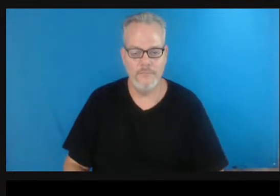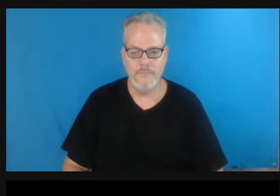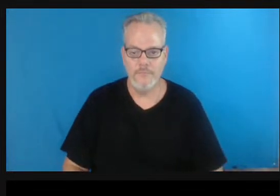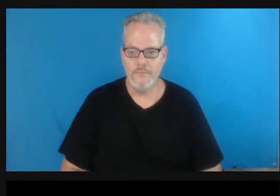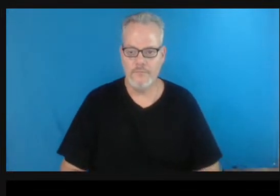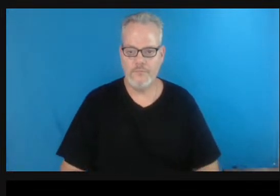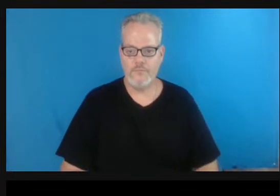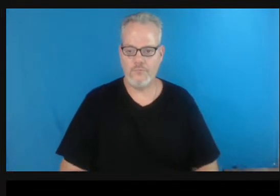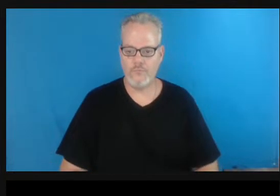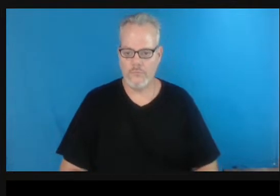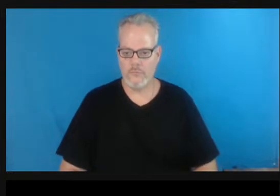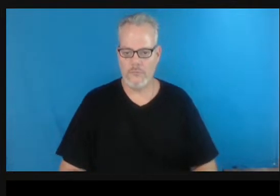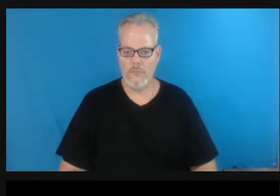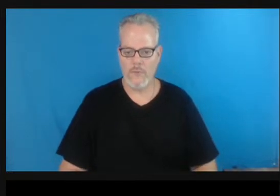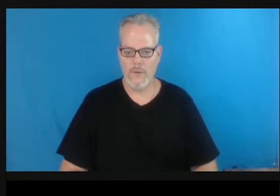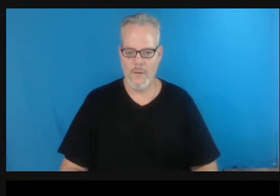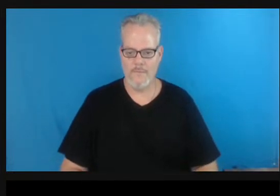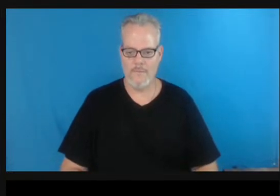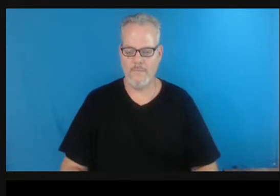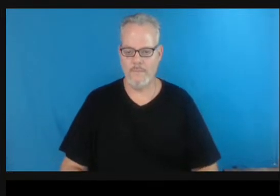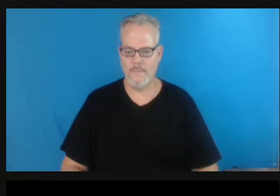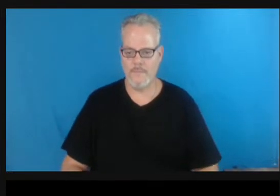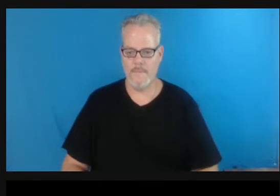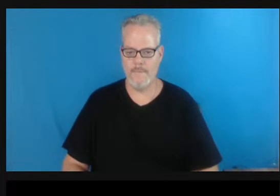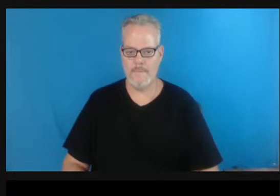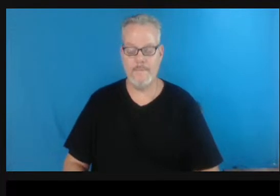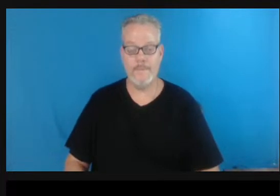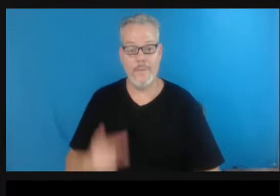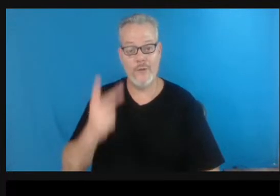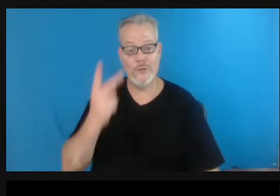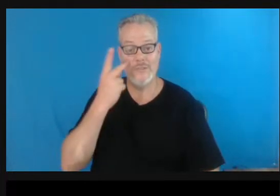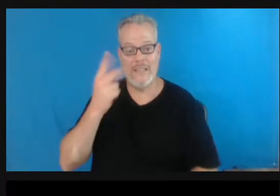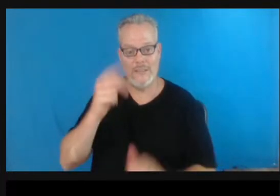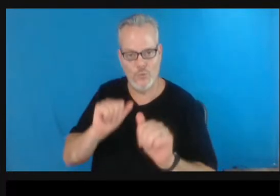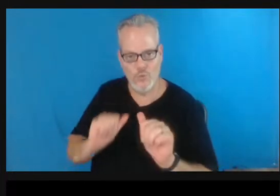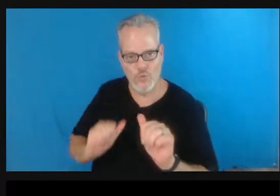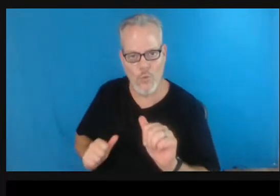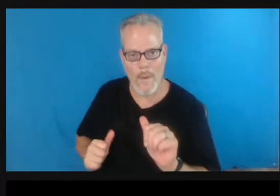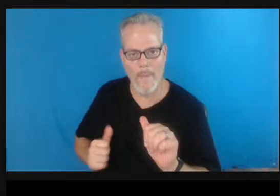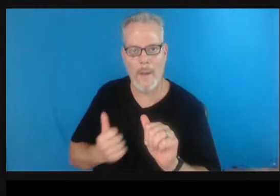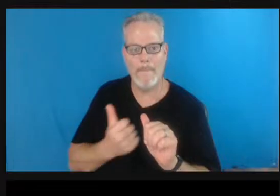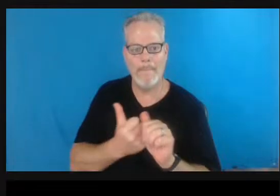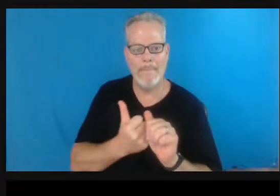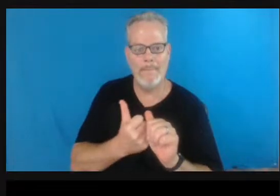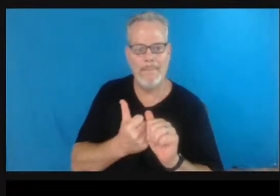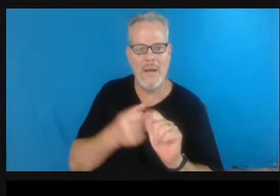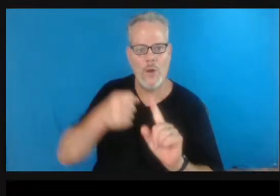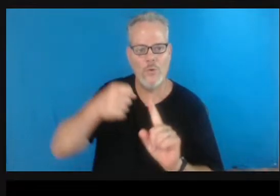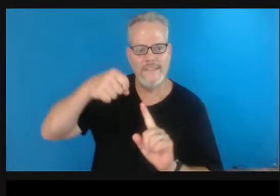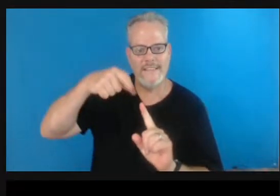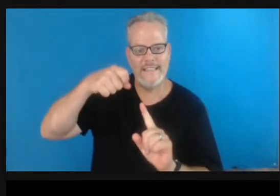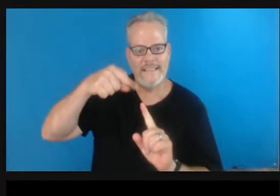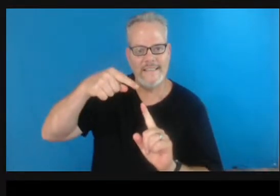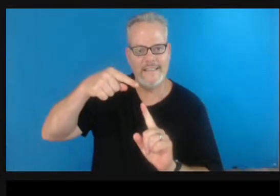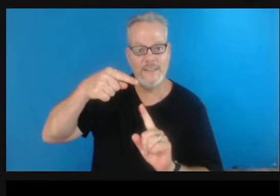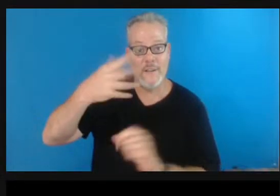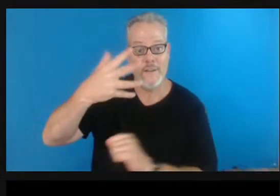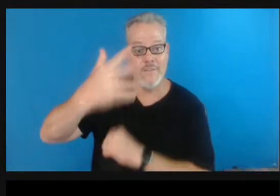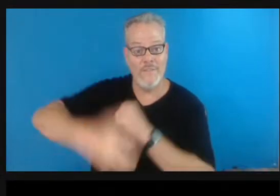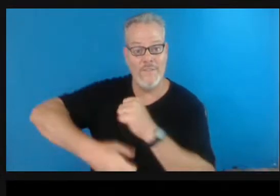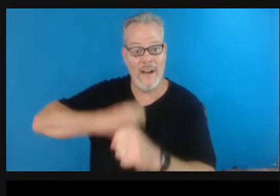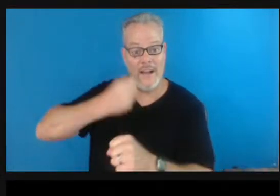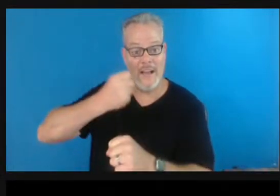So to wrap up our signals here, earthquake counts per month over the last 5 years on